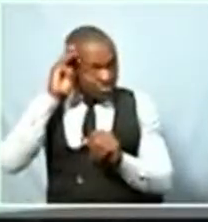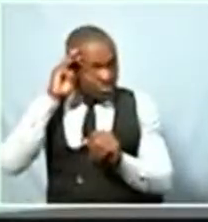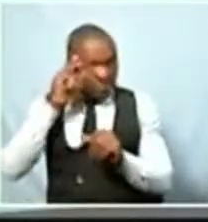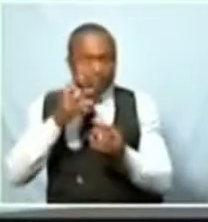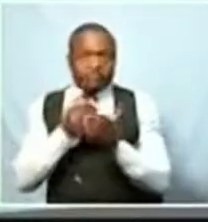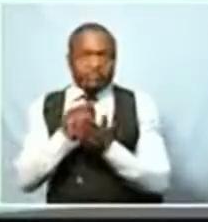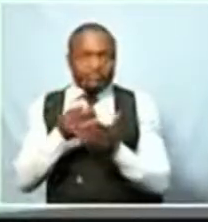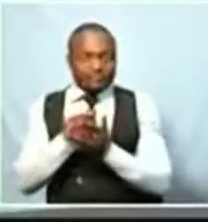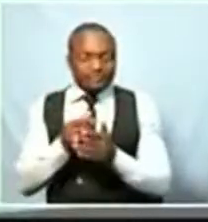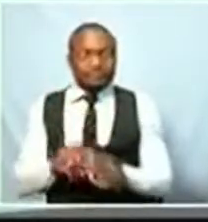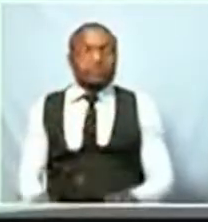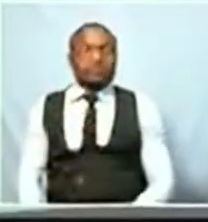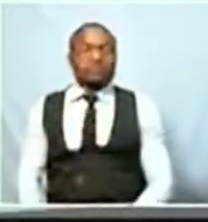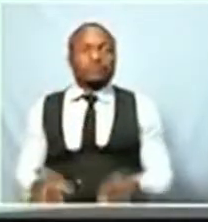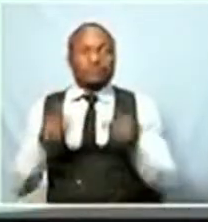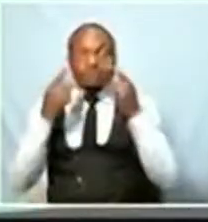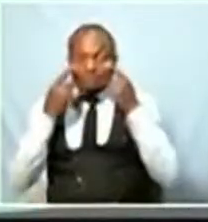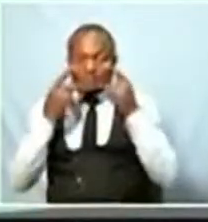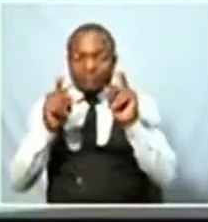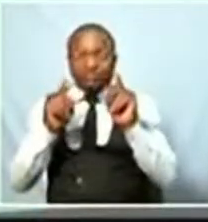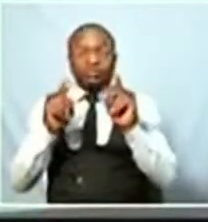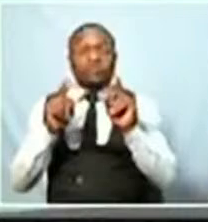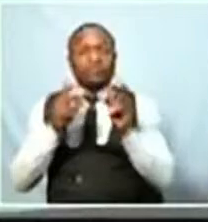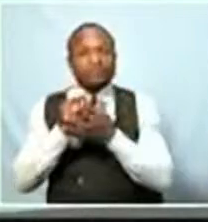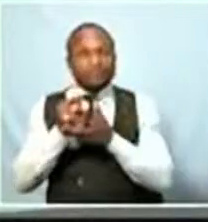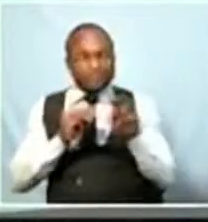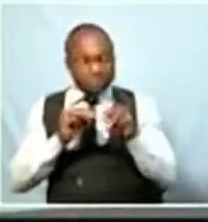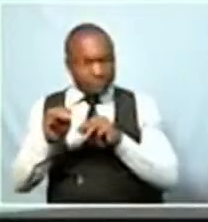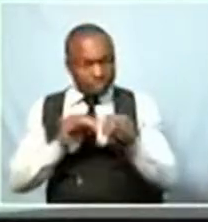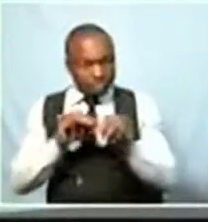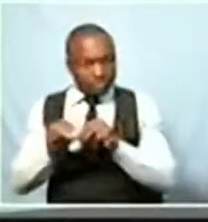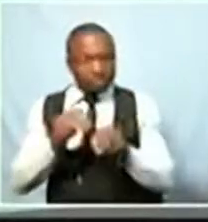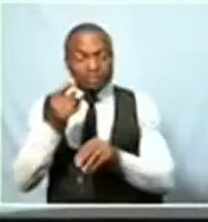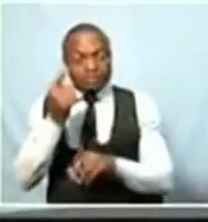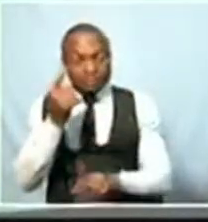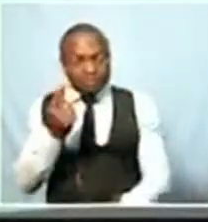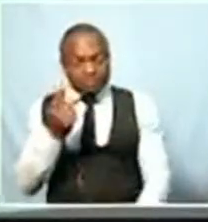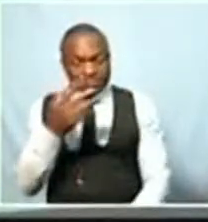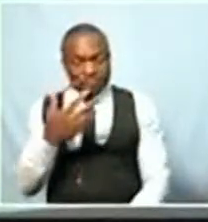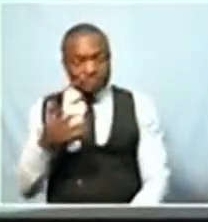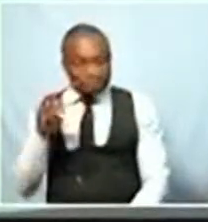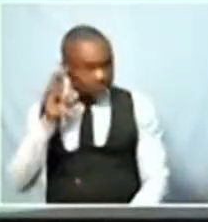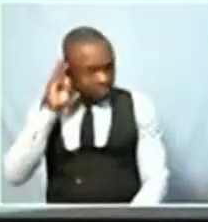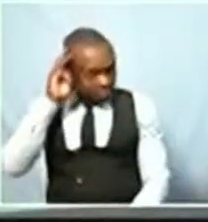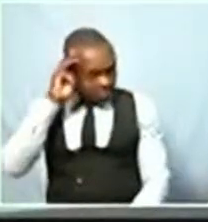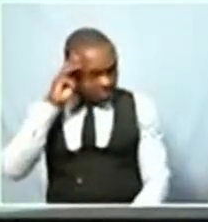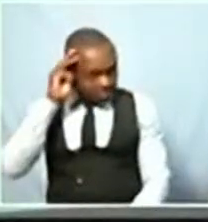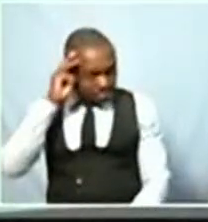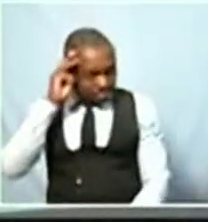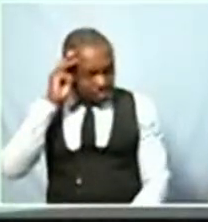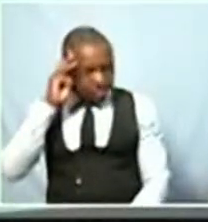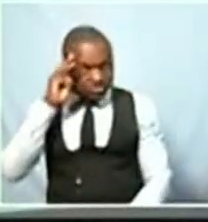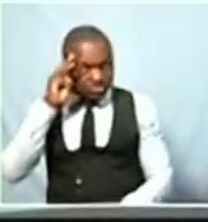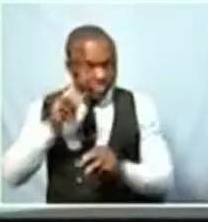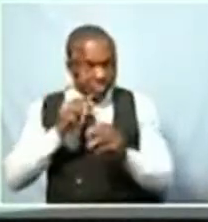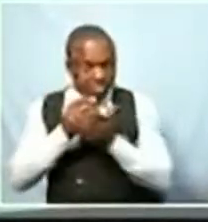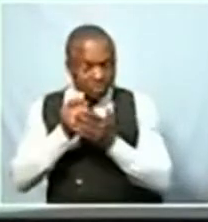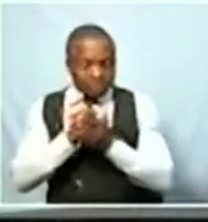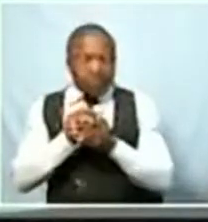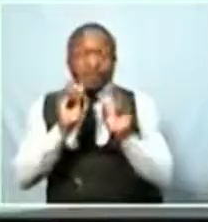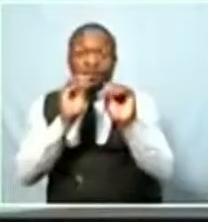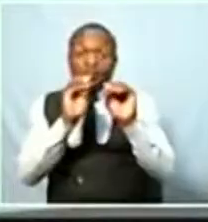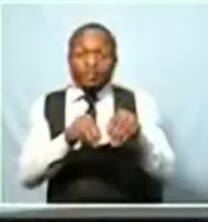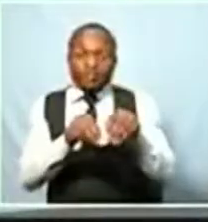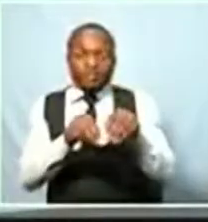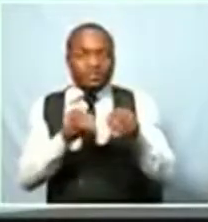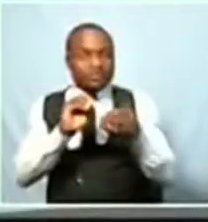And public finance management demands, or is one of the things, Ministry of Finance always sets the ceilings.